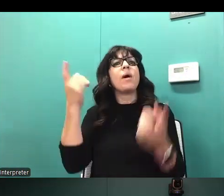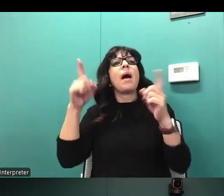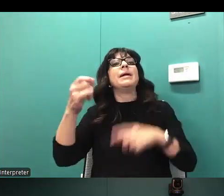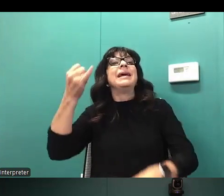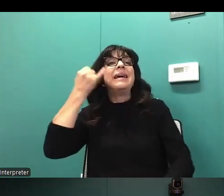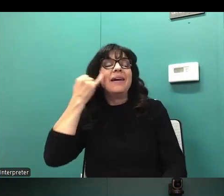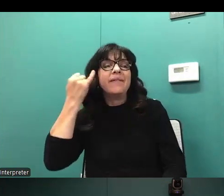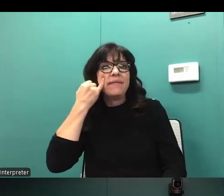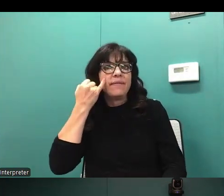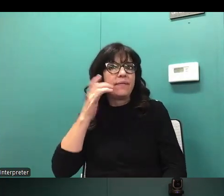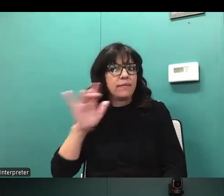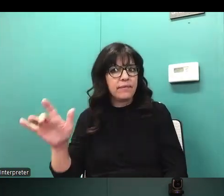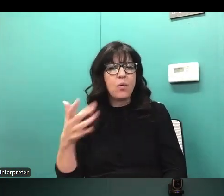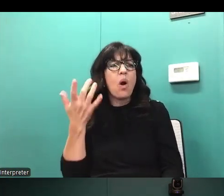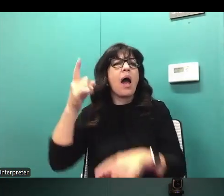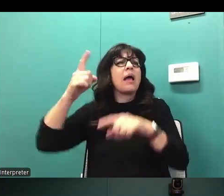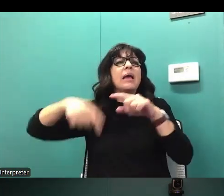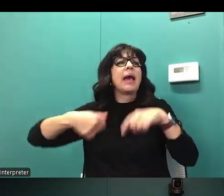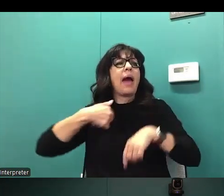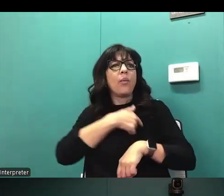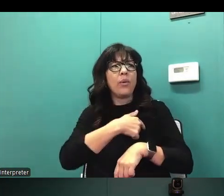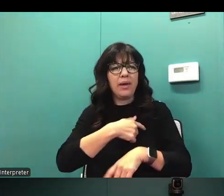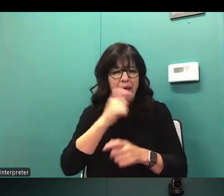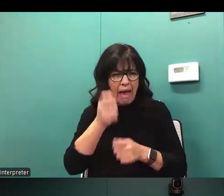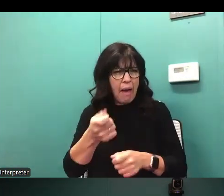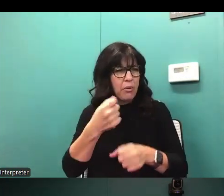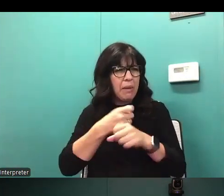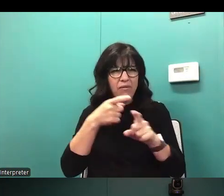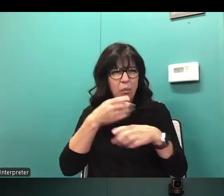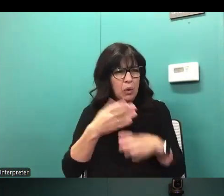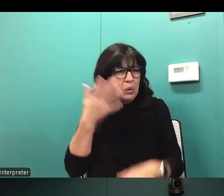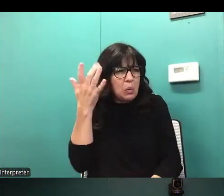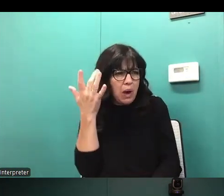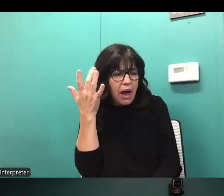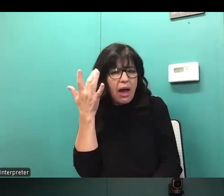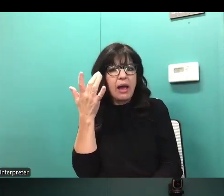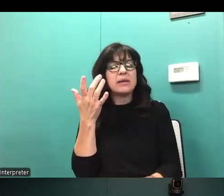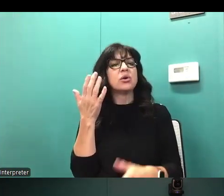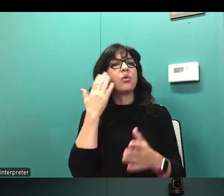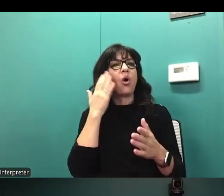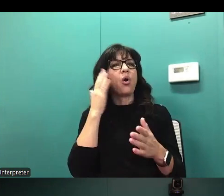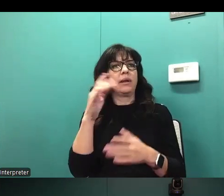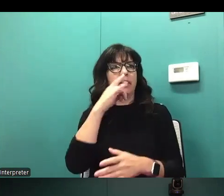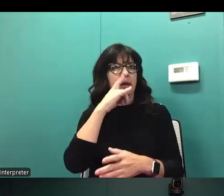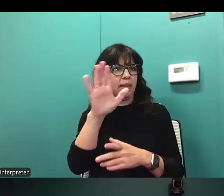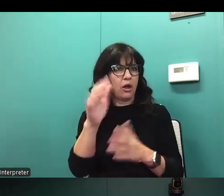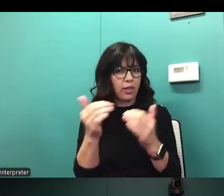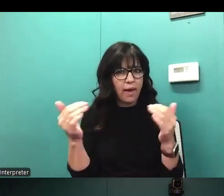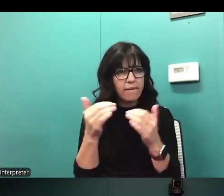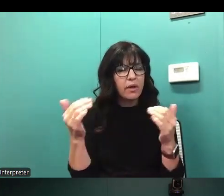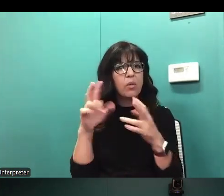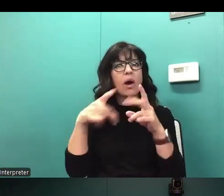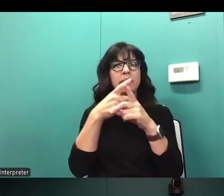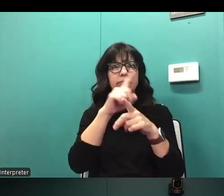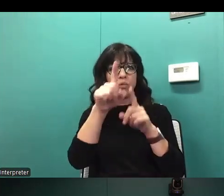Why can't we? Why is a hammer made of wood? Like those kinds of things. And so kind of knowing where your kid's at and what kinds of questions